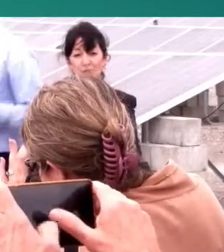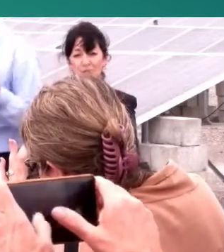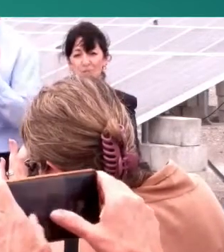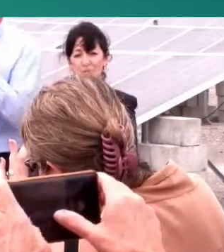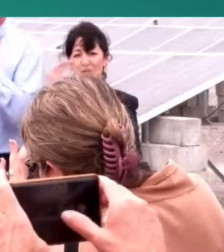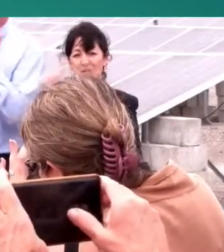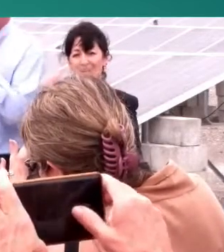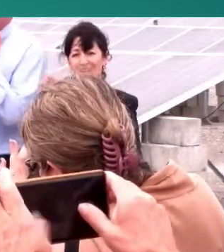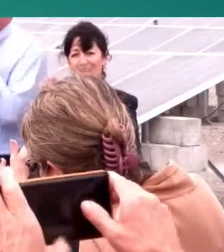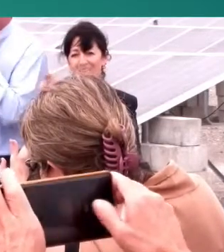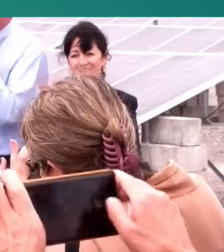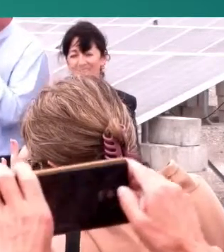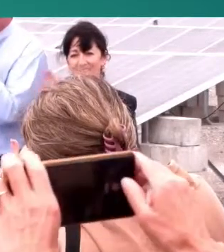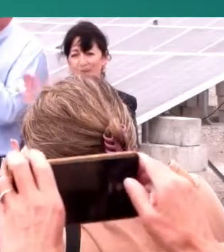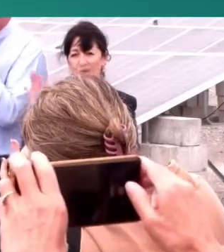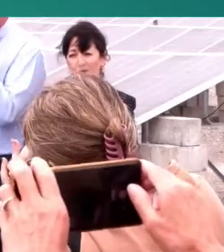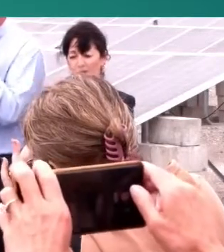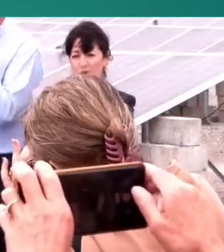Senator Hansen and her colleagues.